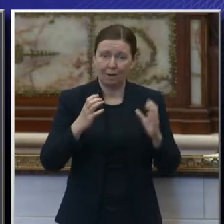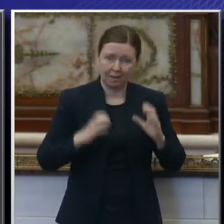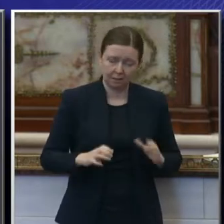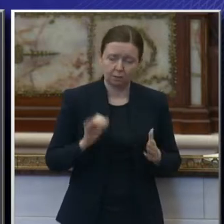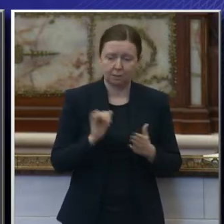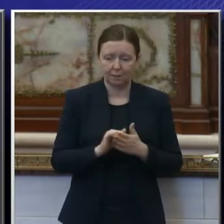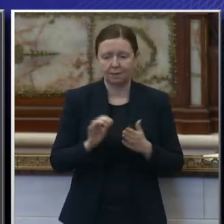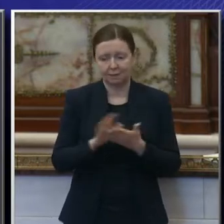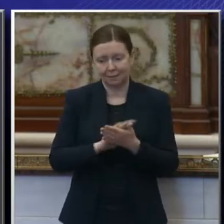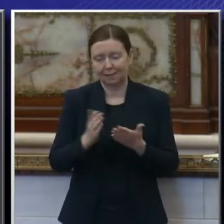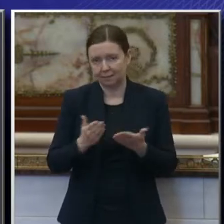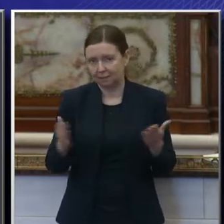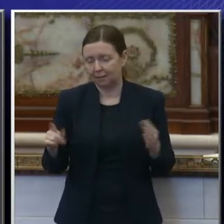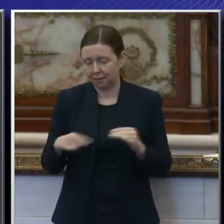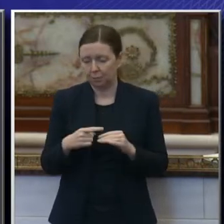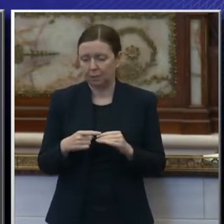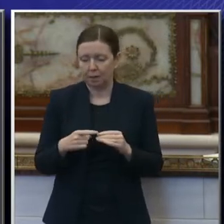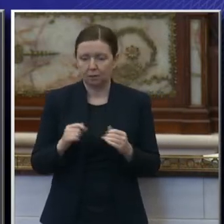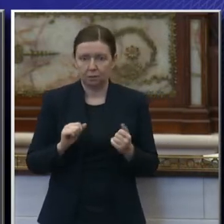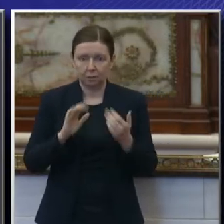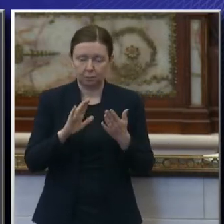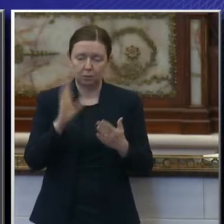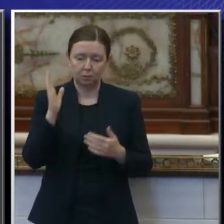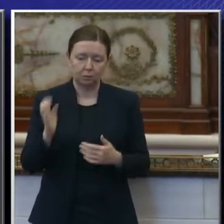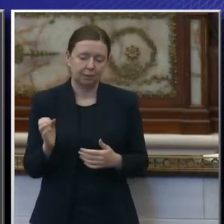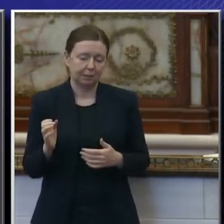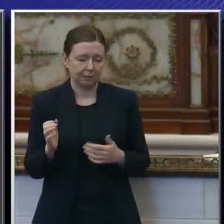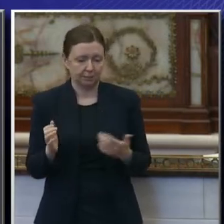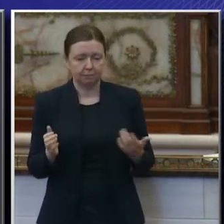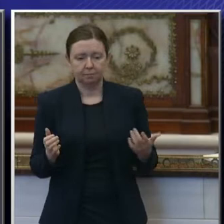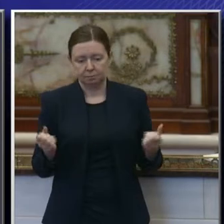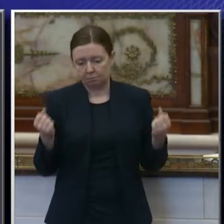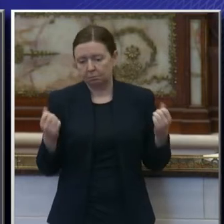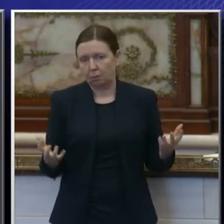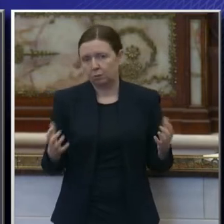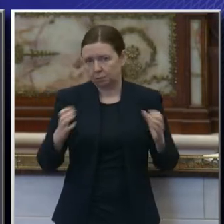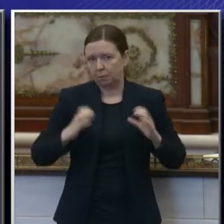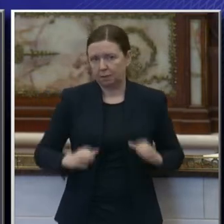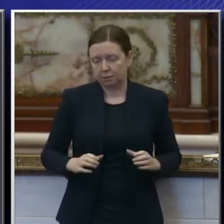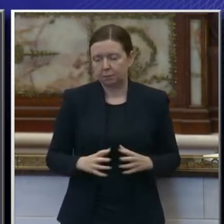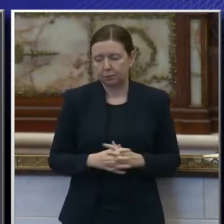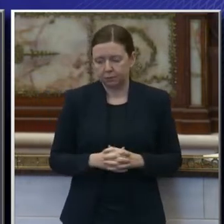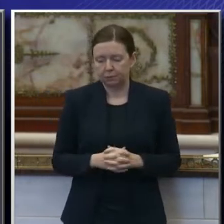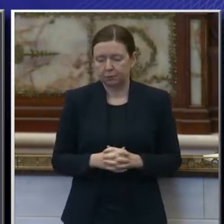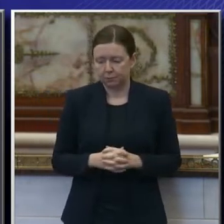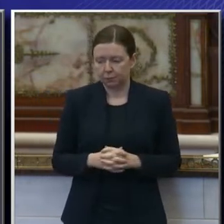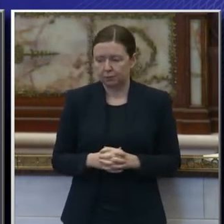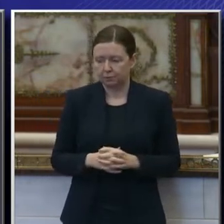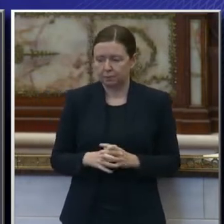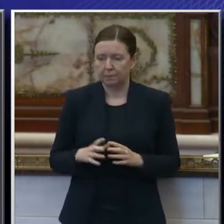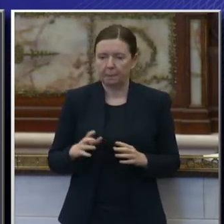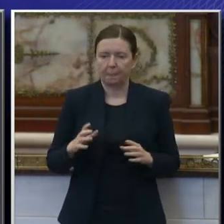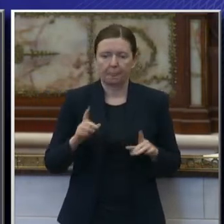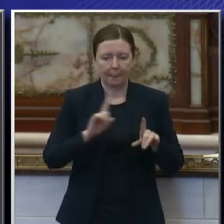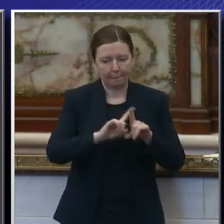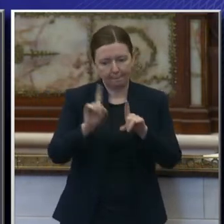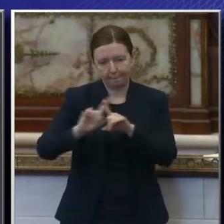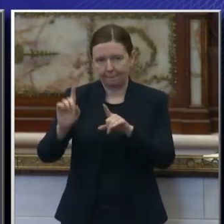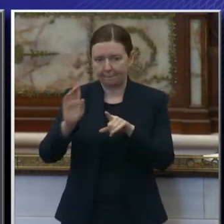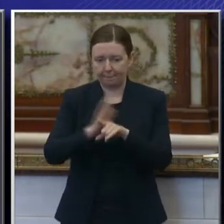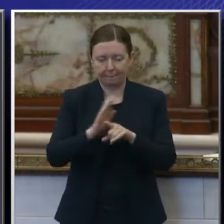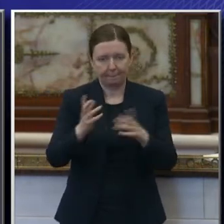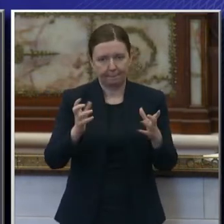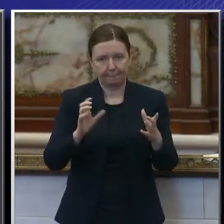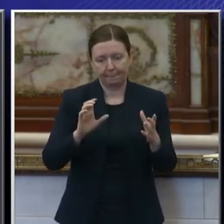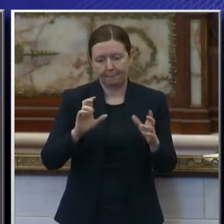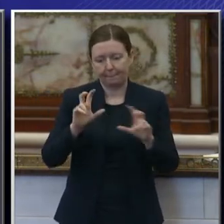That's the nice thing about the approach here. It'll be, you know, multiple customers and different businesses that are looking to invest